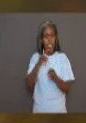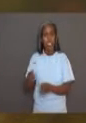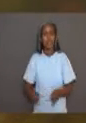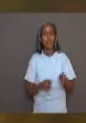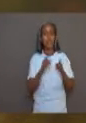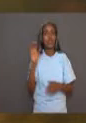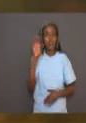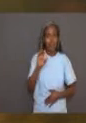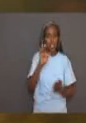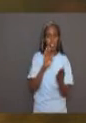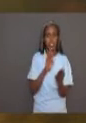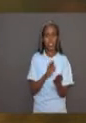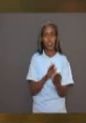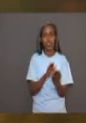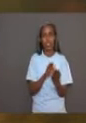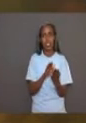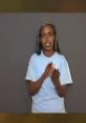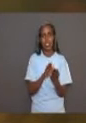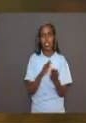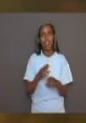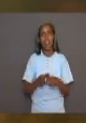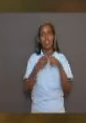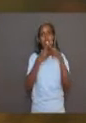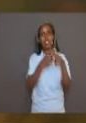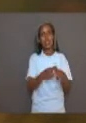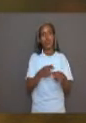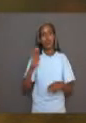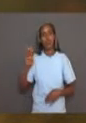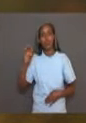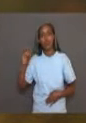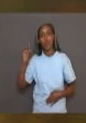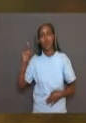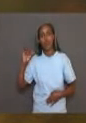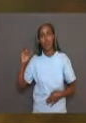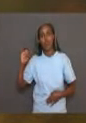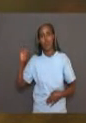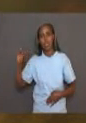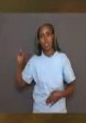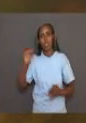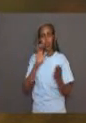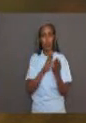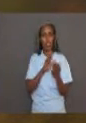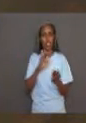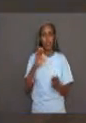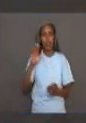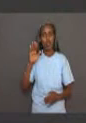of finding the coefficient is called Bowley's coefficient of